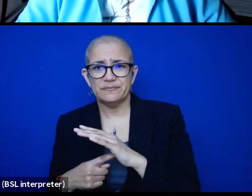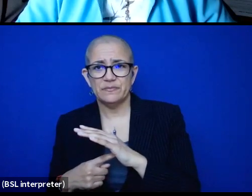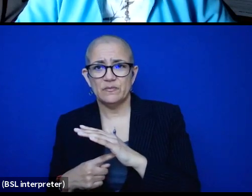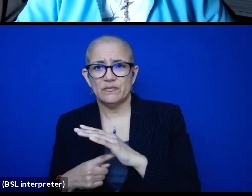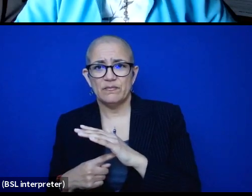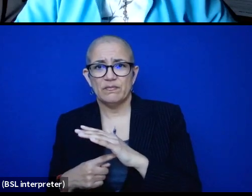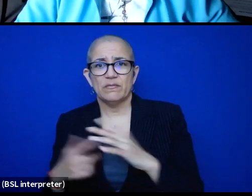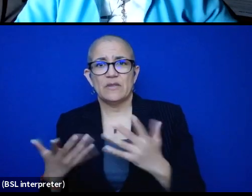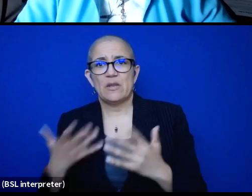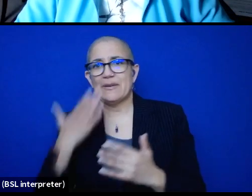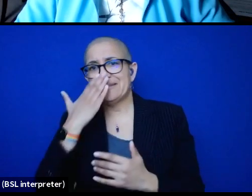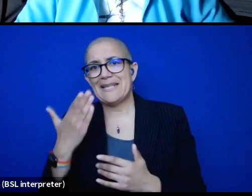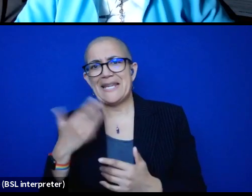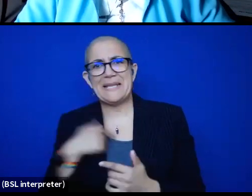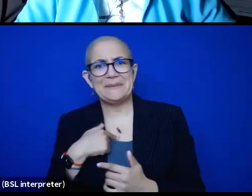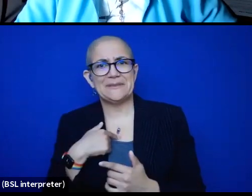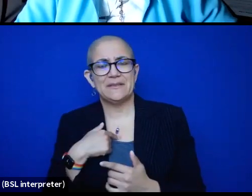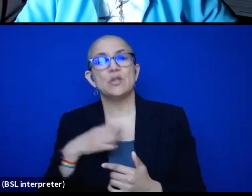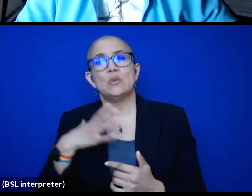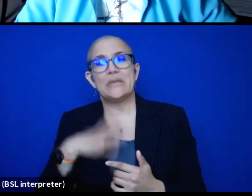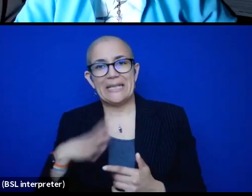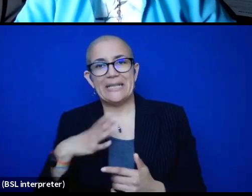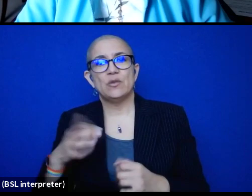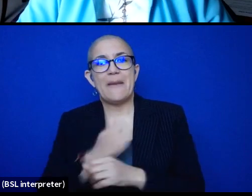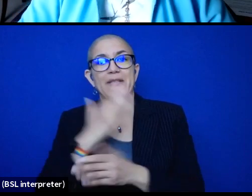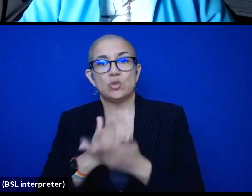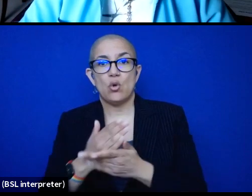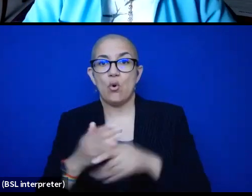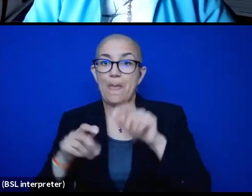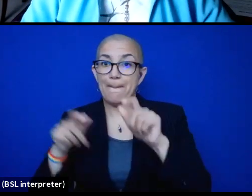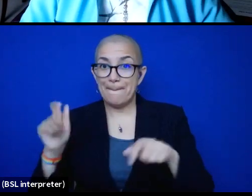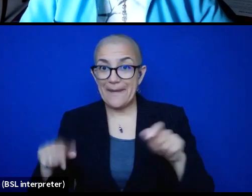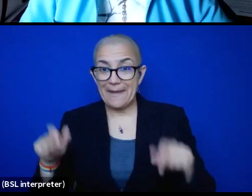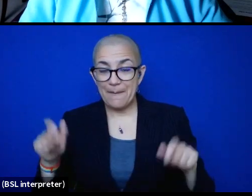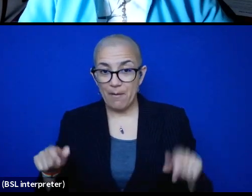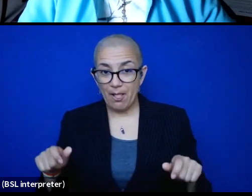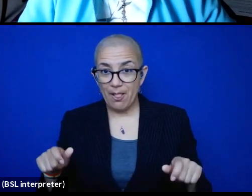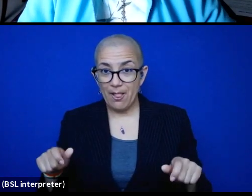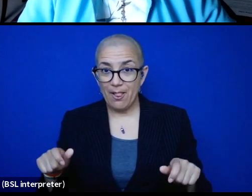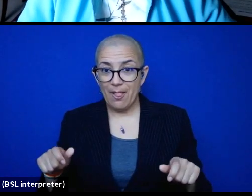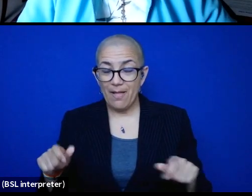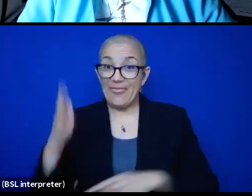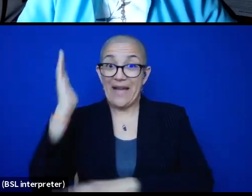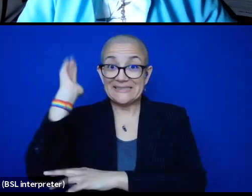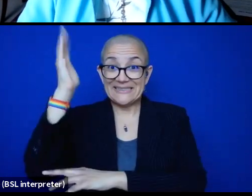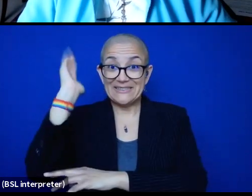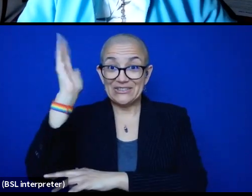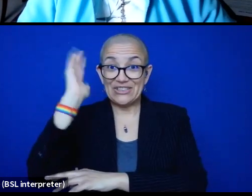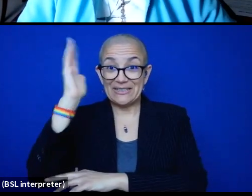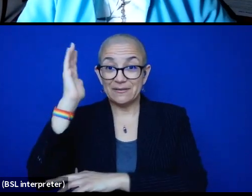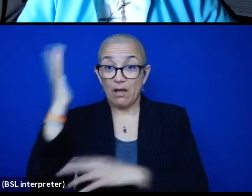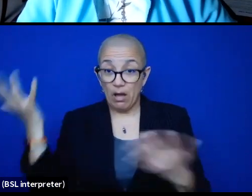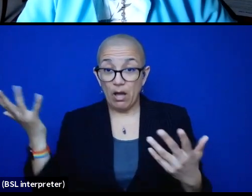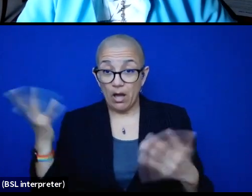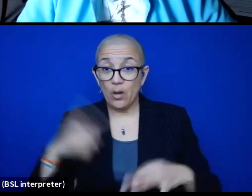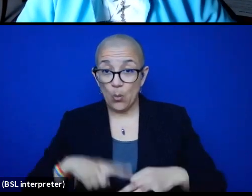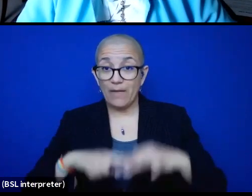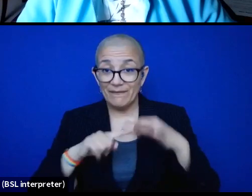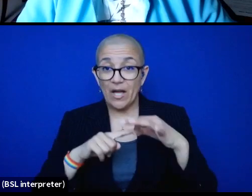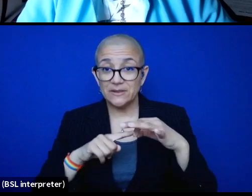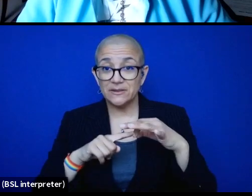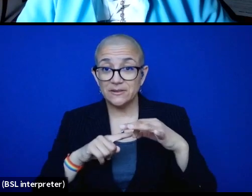therefore, it seems to me that you do need to make sure that the people in front of them are qualified, but the